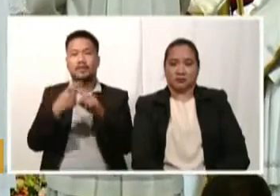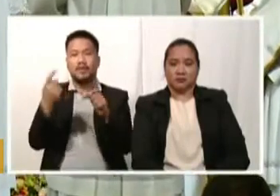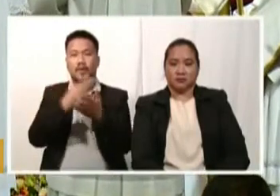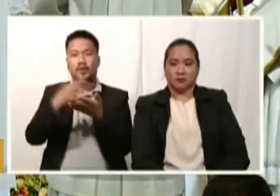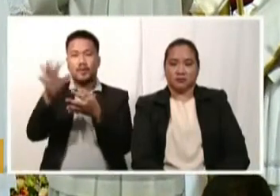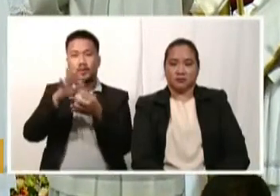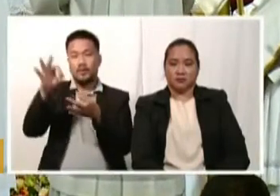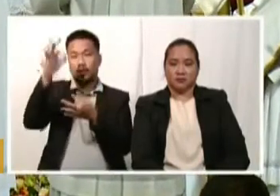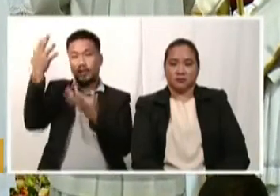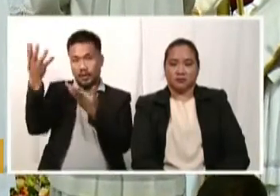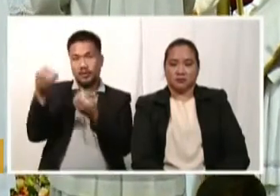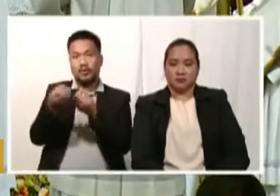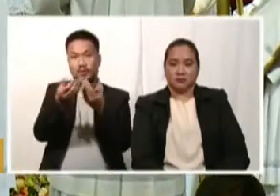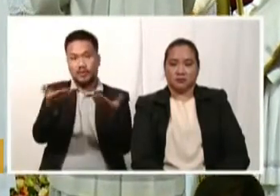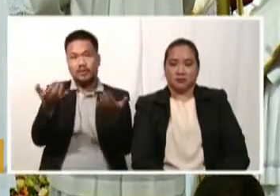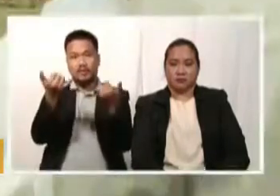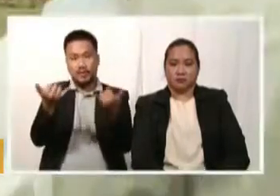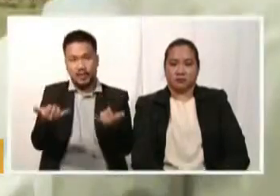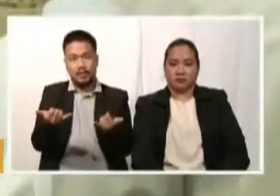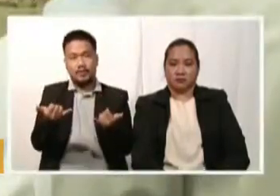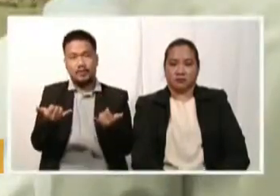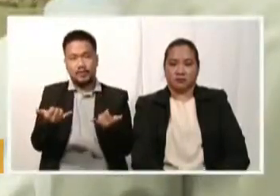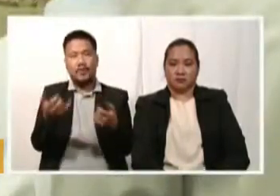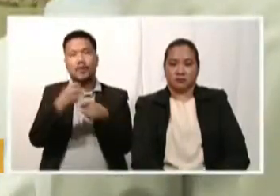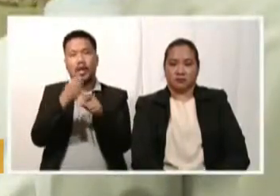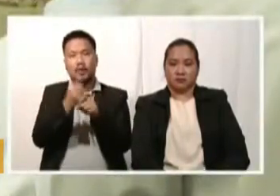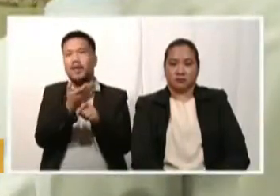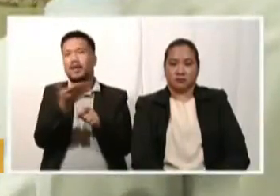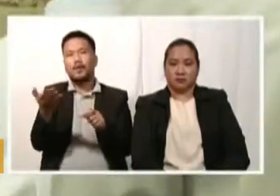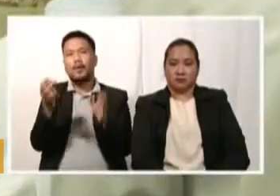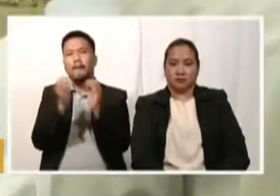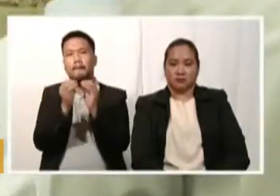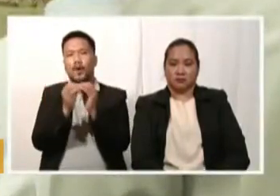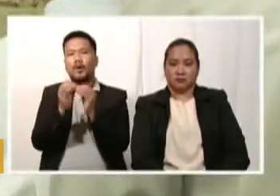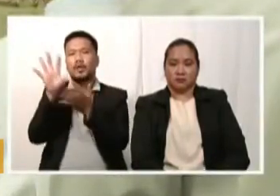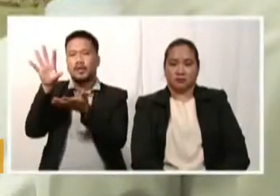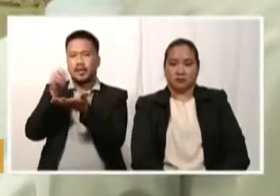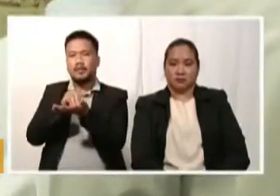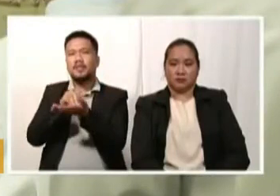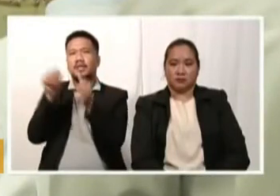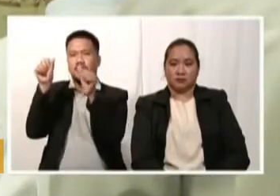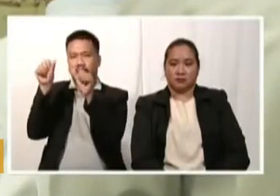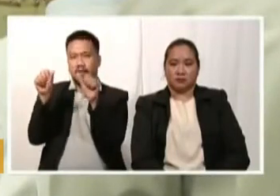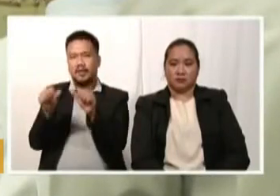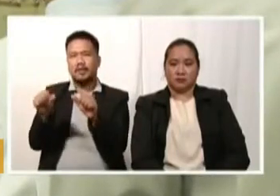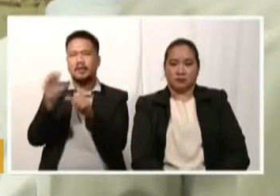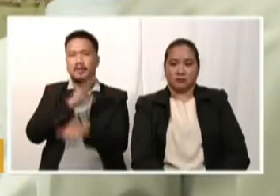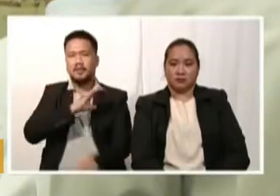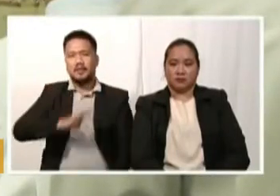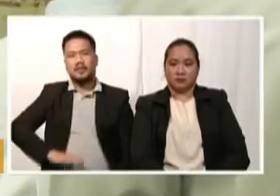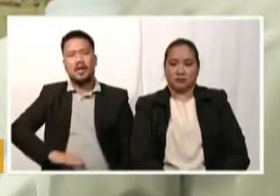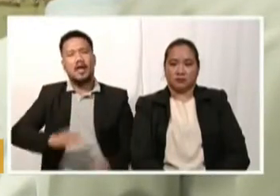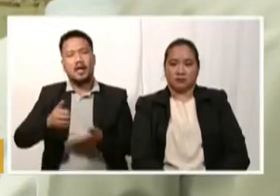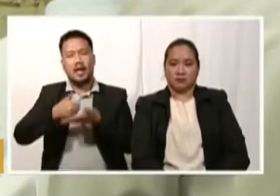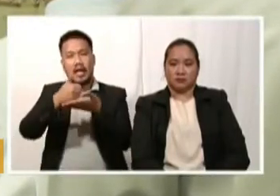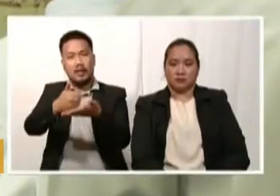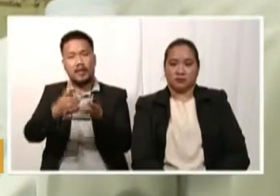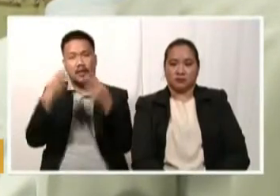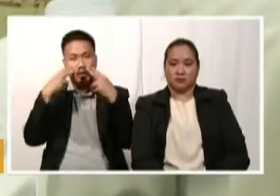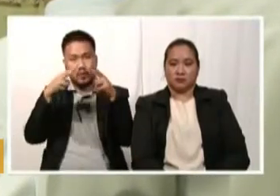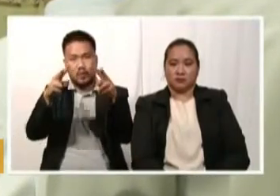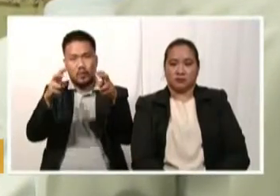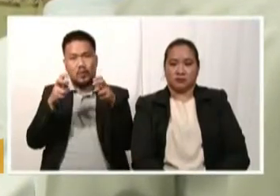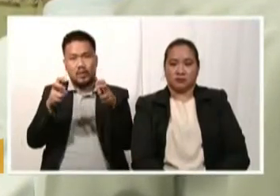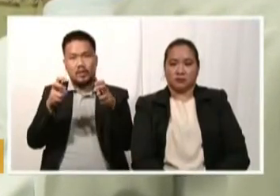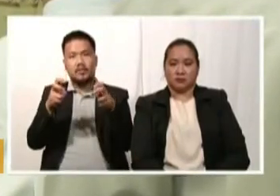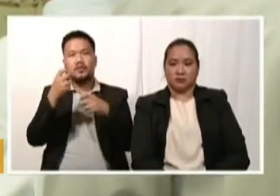which you are to receive, will make you more like Christ and help you to be witnesses